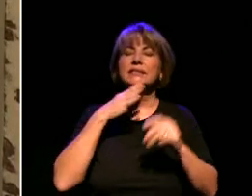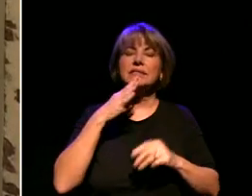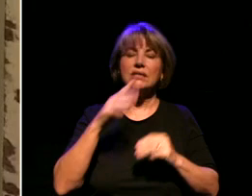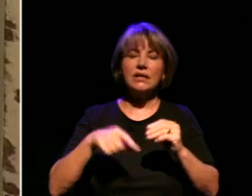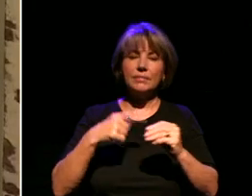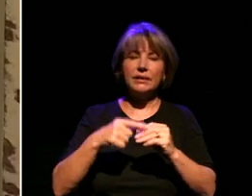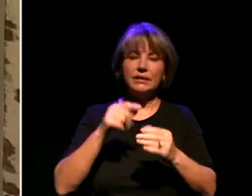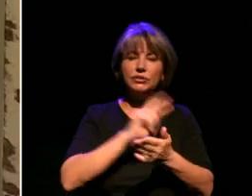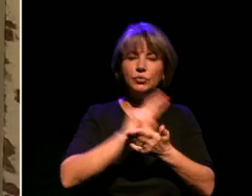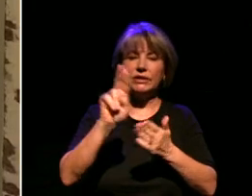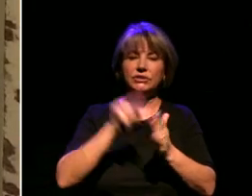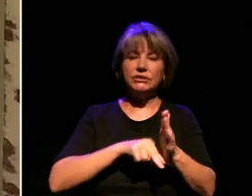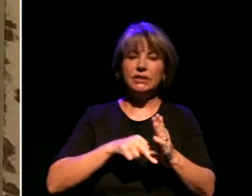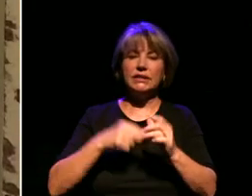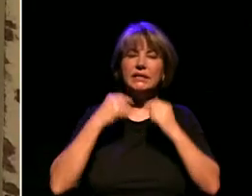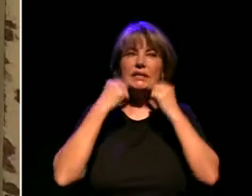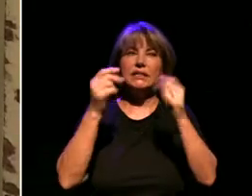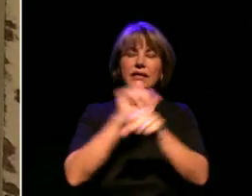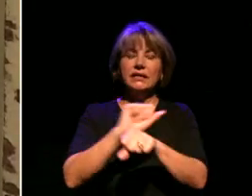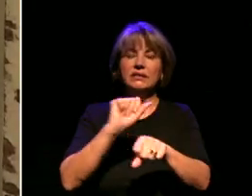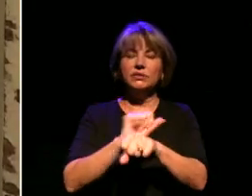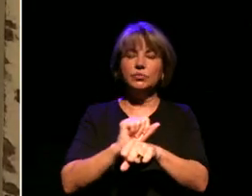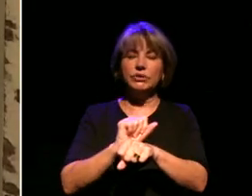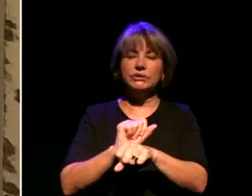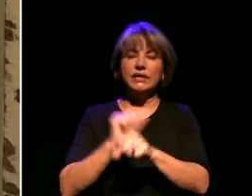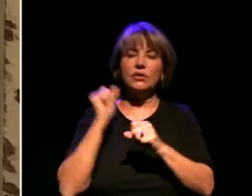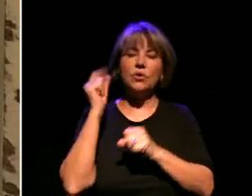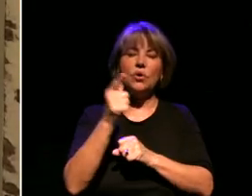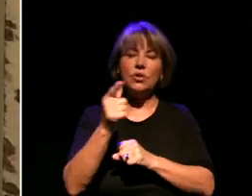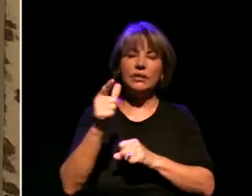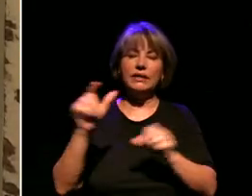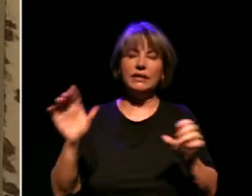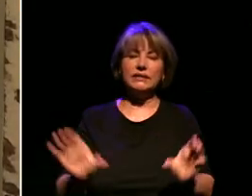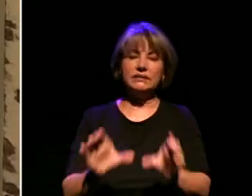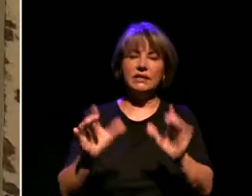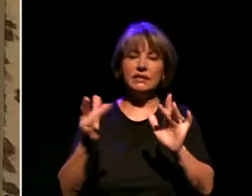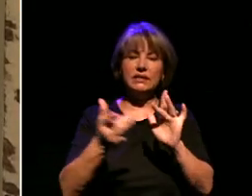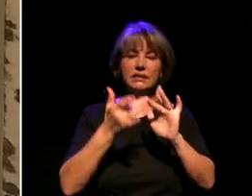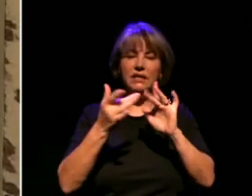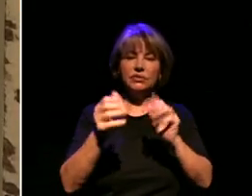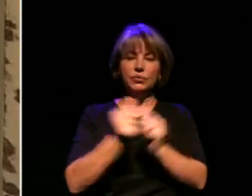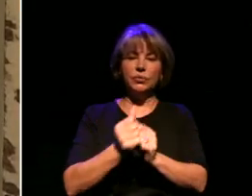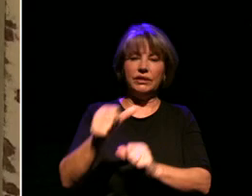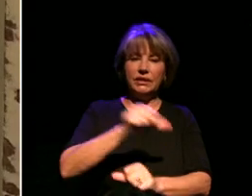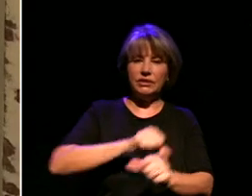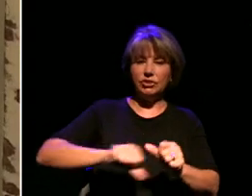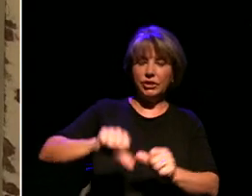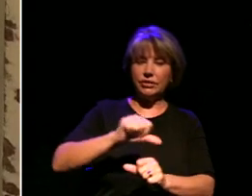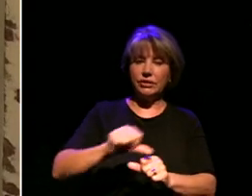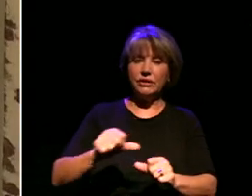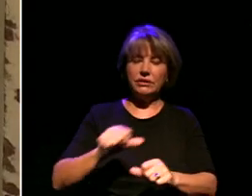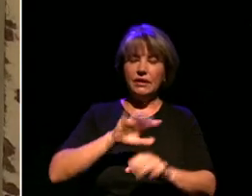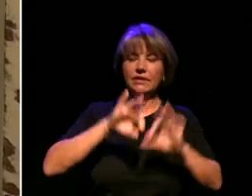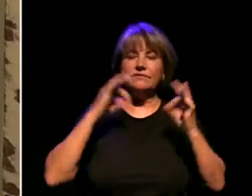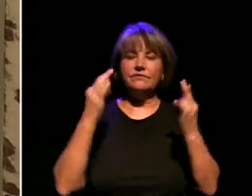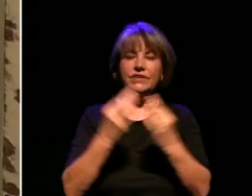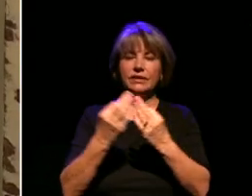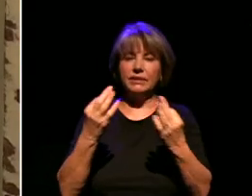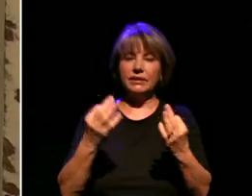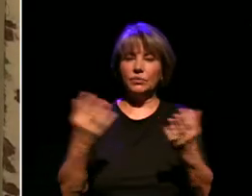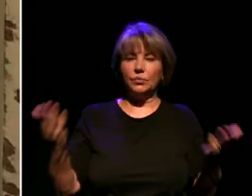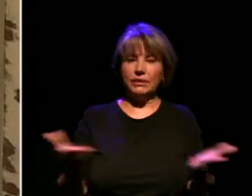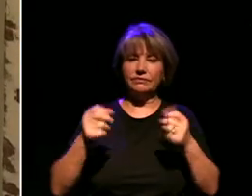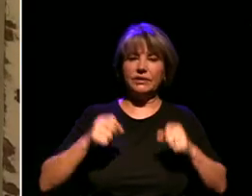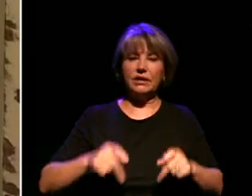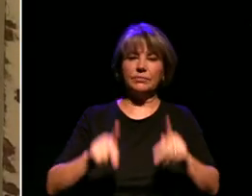has done to each other as brothers and sisters, as family members. And that's what we have the opportunity to do right here and